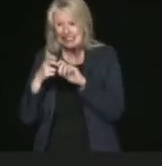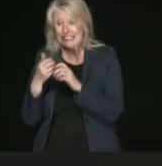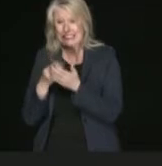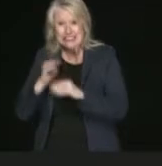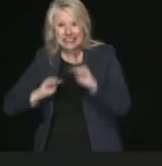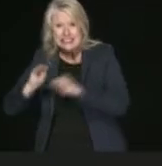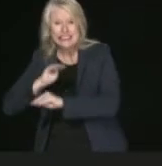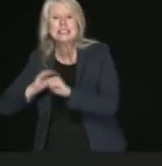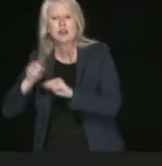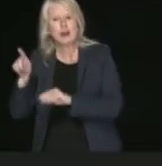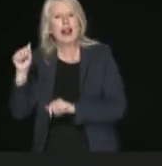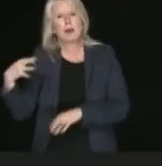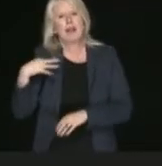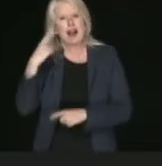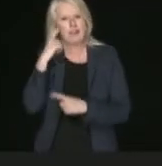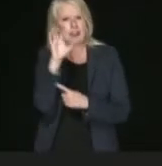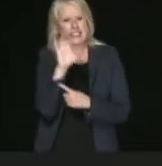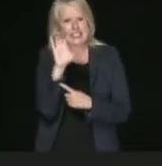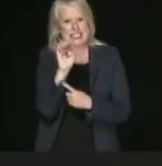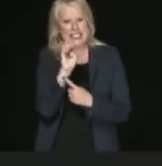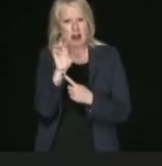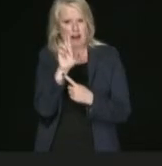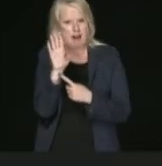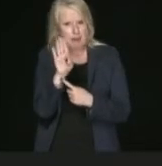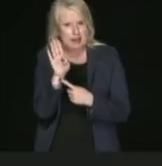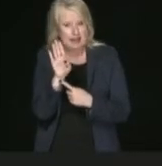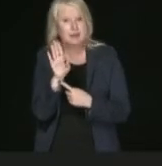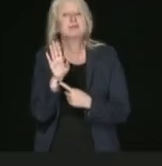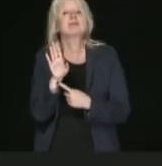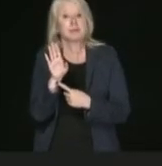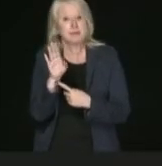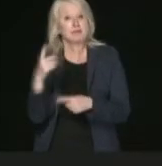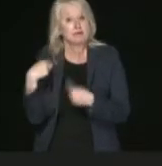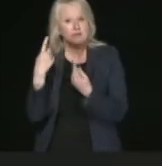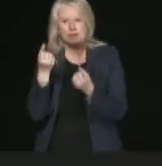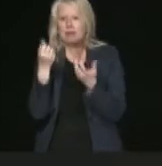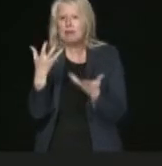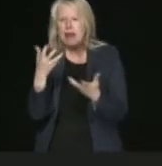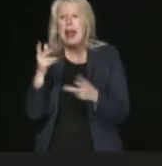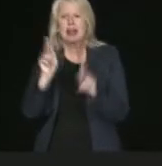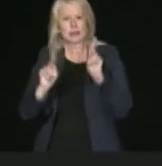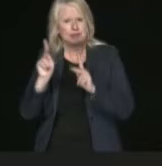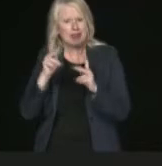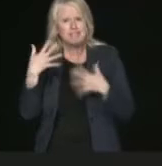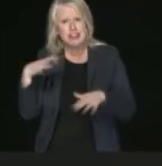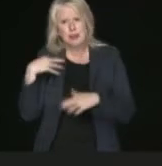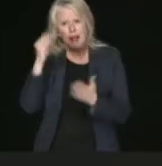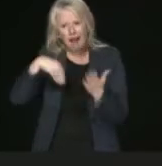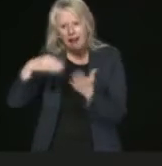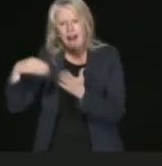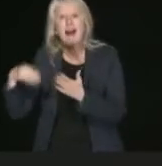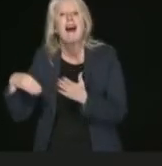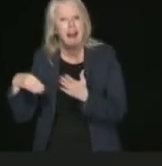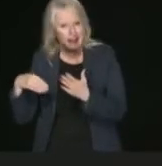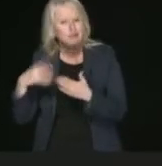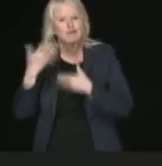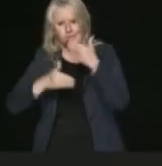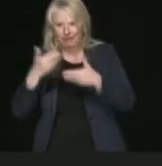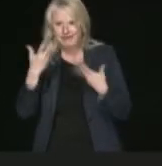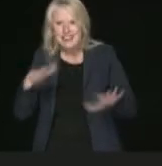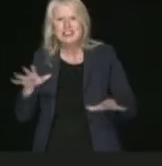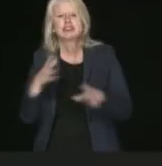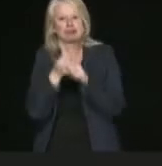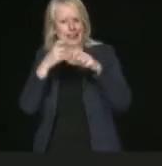Canada Emergency Response Benefit. Millions of people have already had their claim processed, and they're getting their $2,000